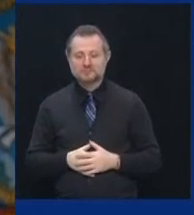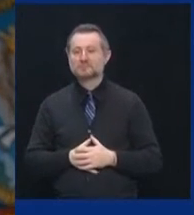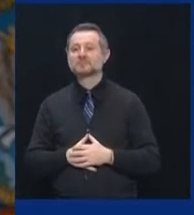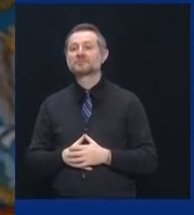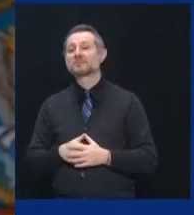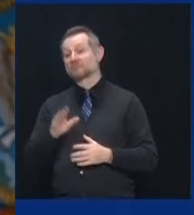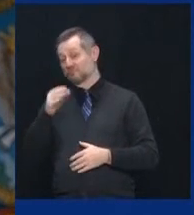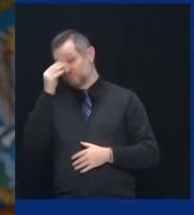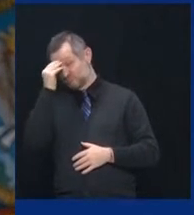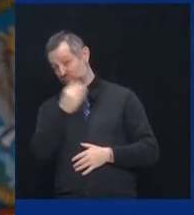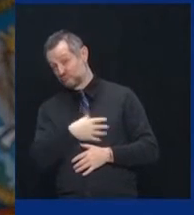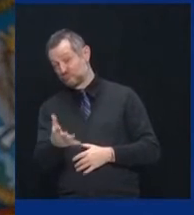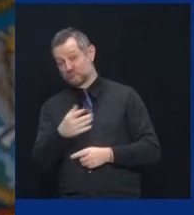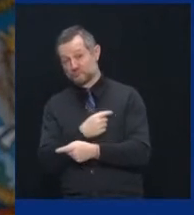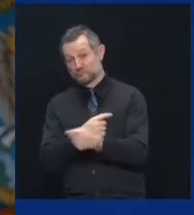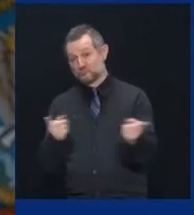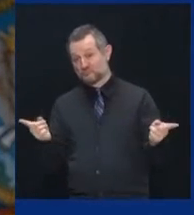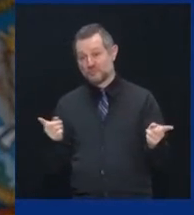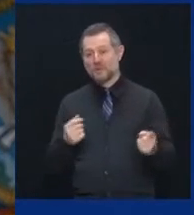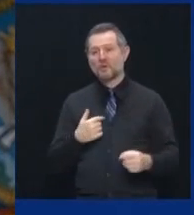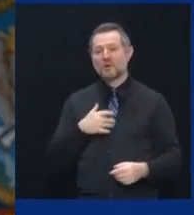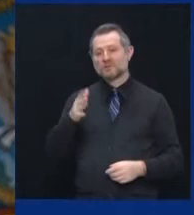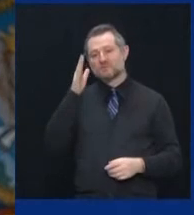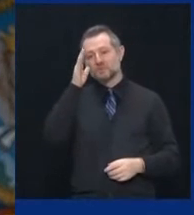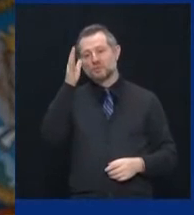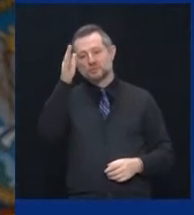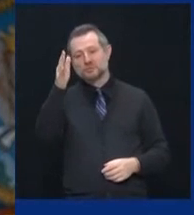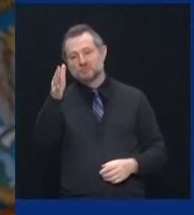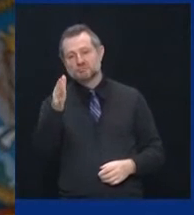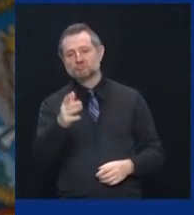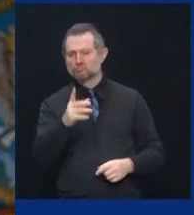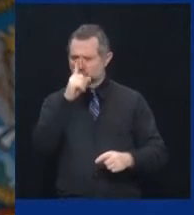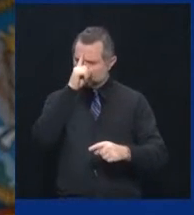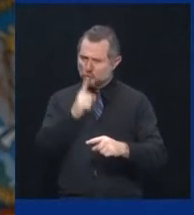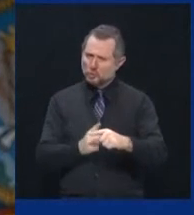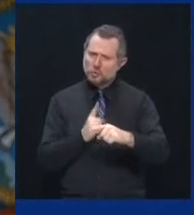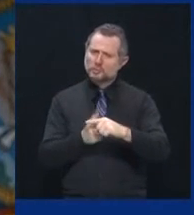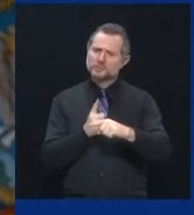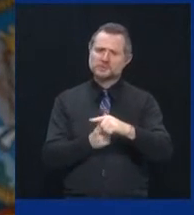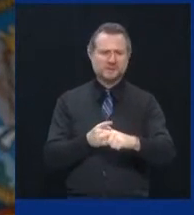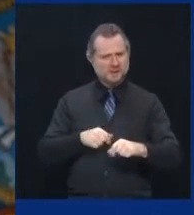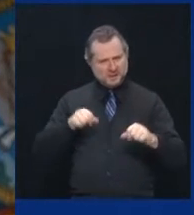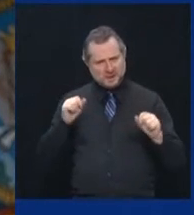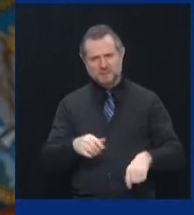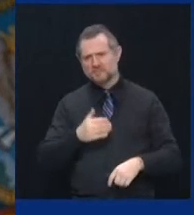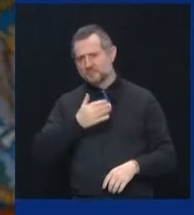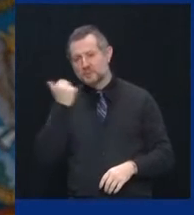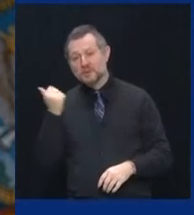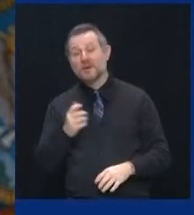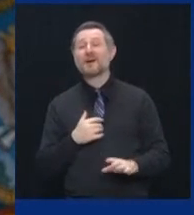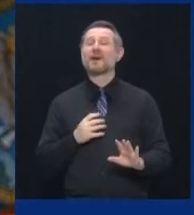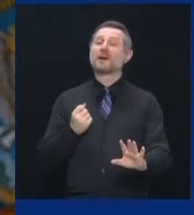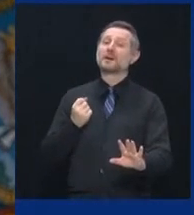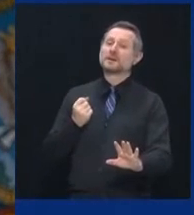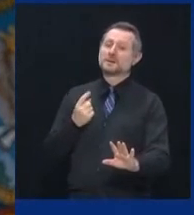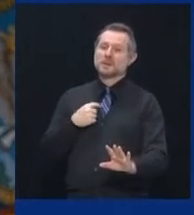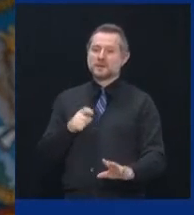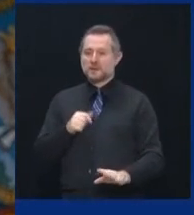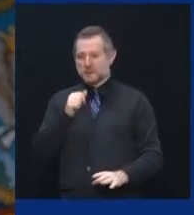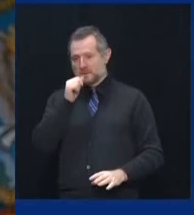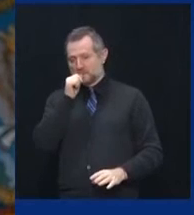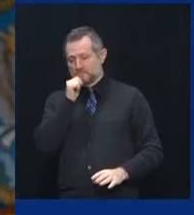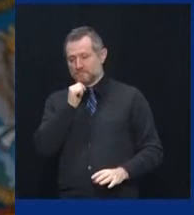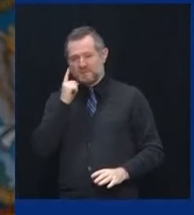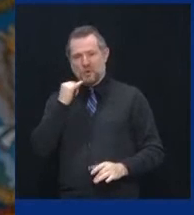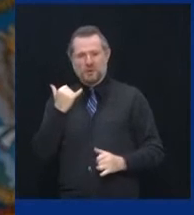assured, we can see the future, and it is bright. We just have to get from here to there.